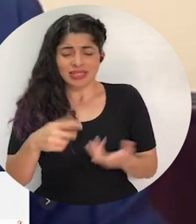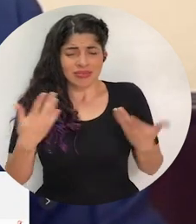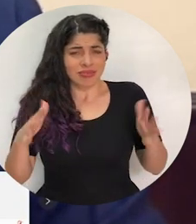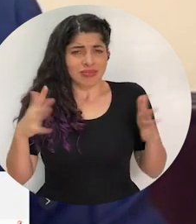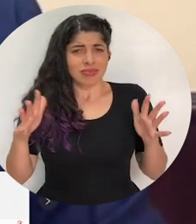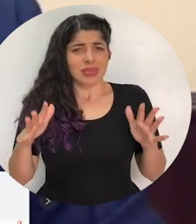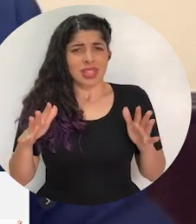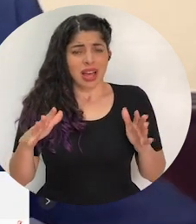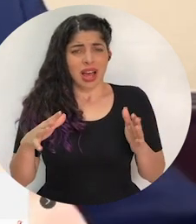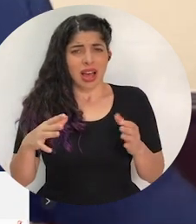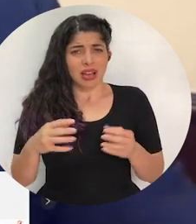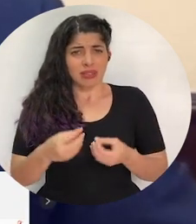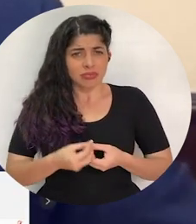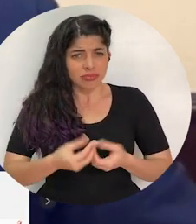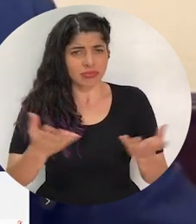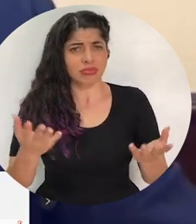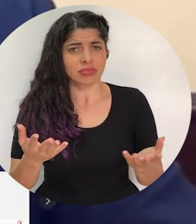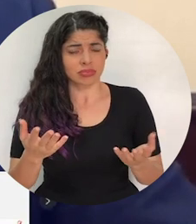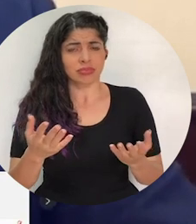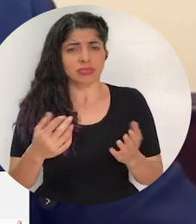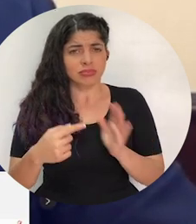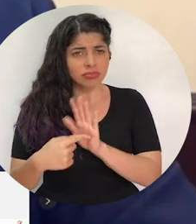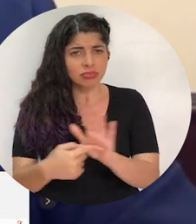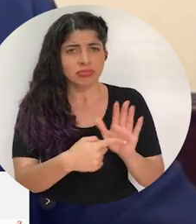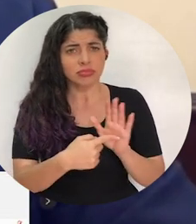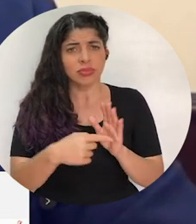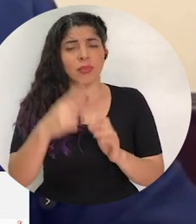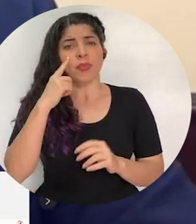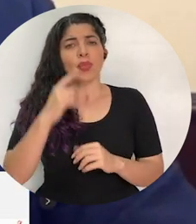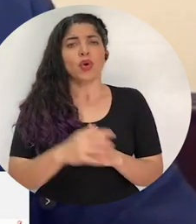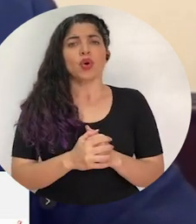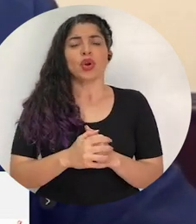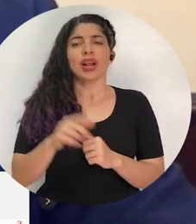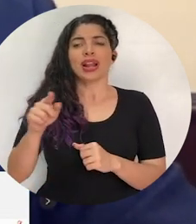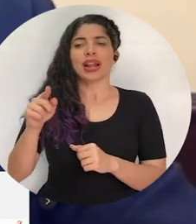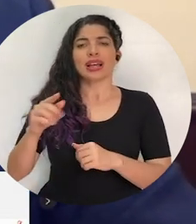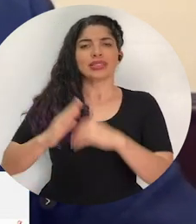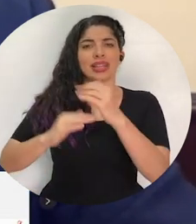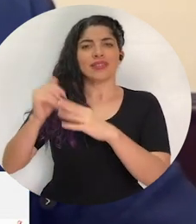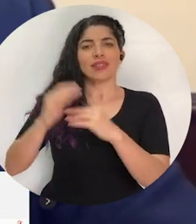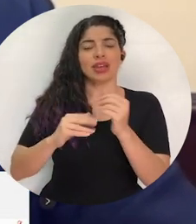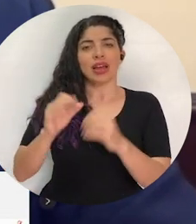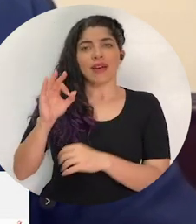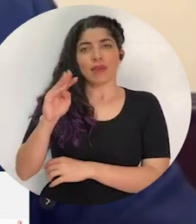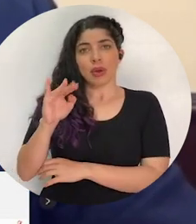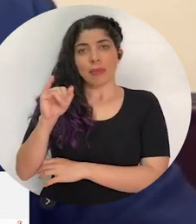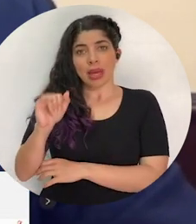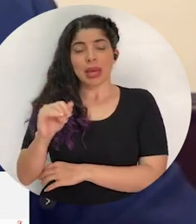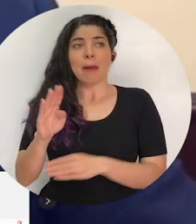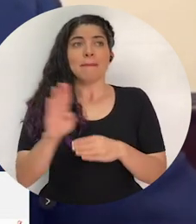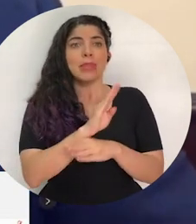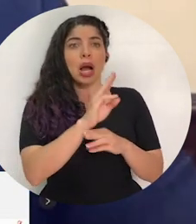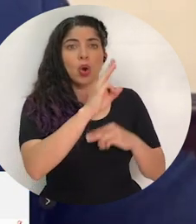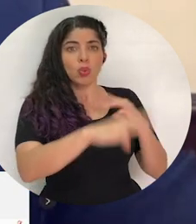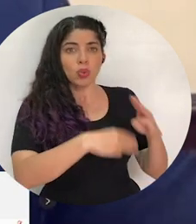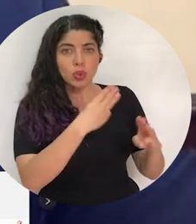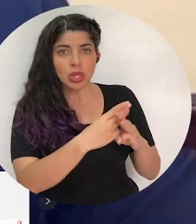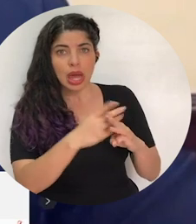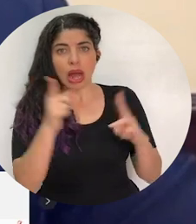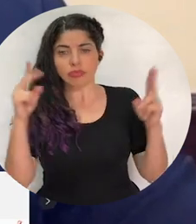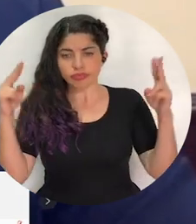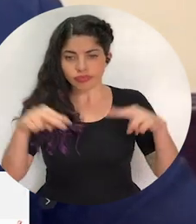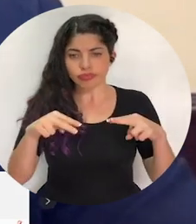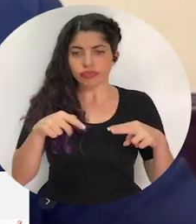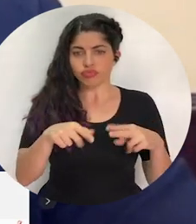These are already being tackled by the standard lending facilities of IMF or World Bank,